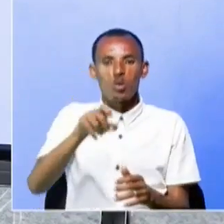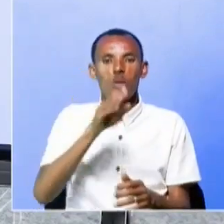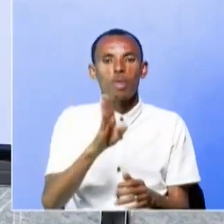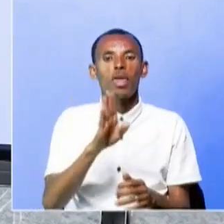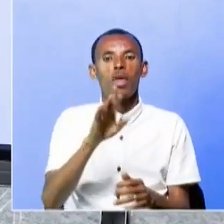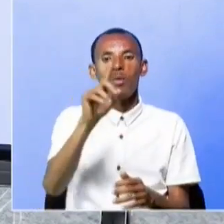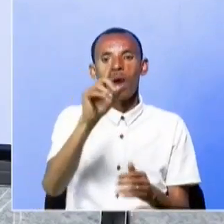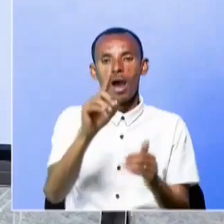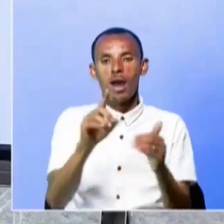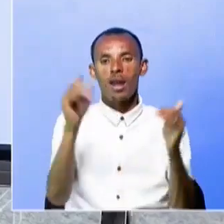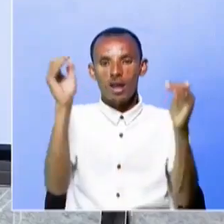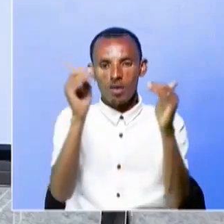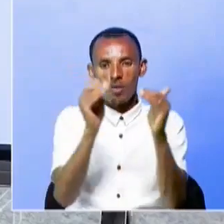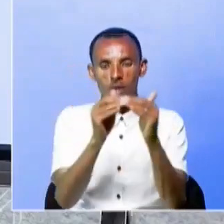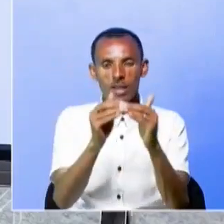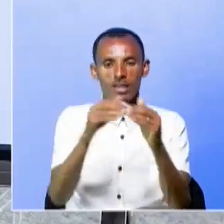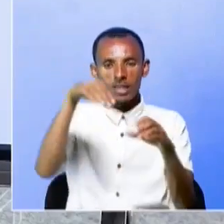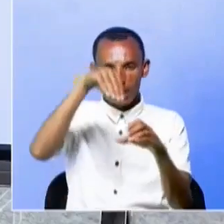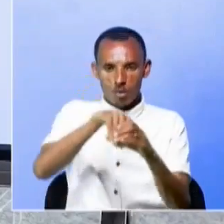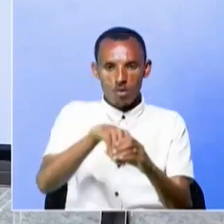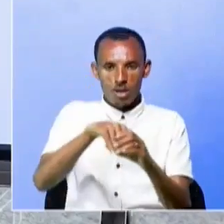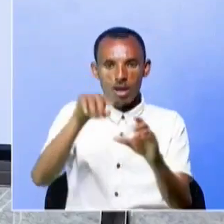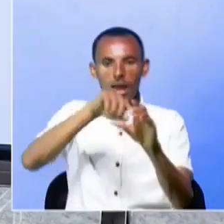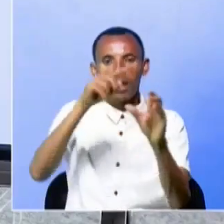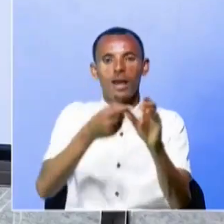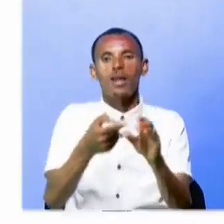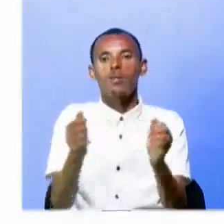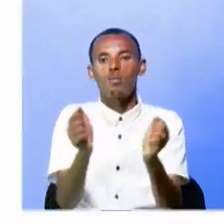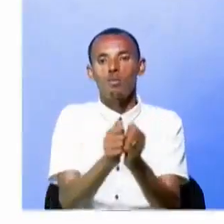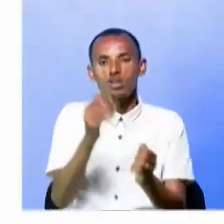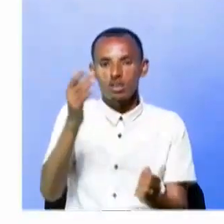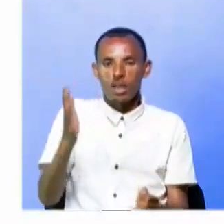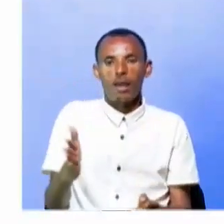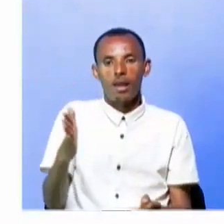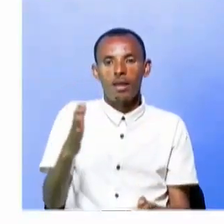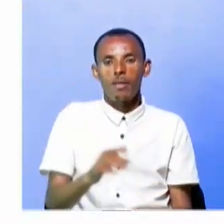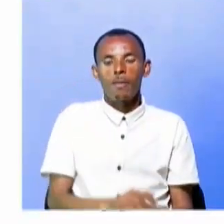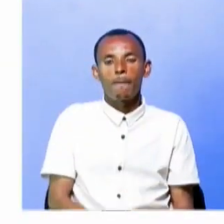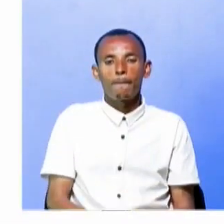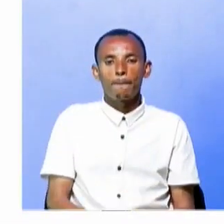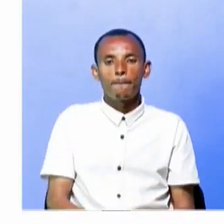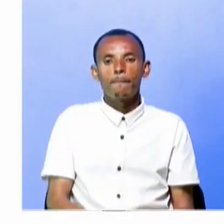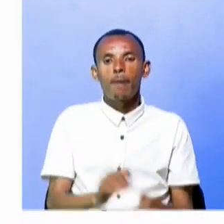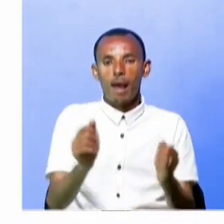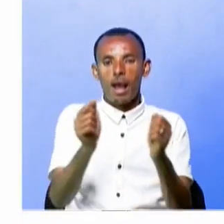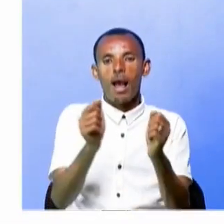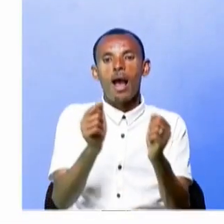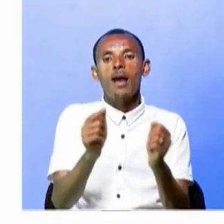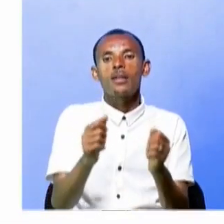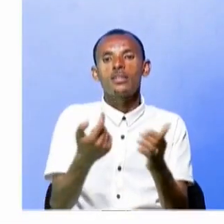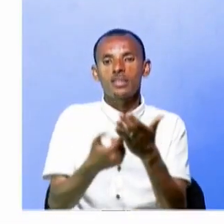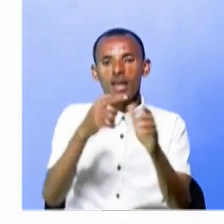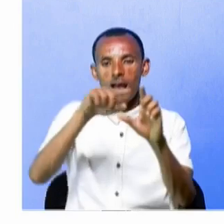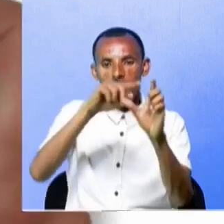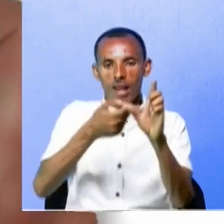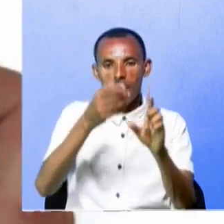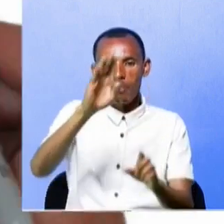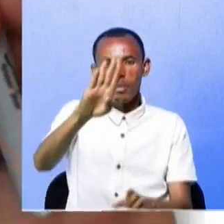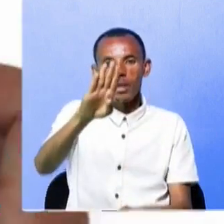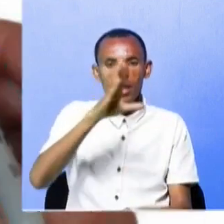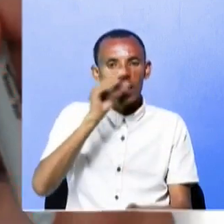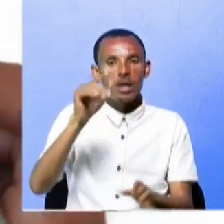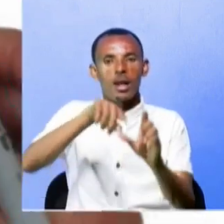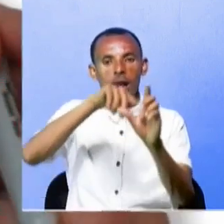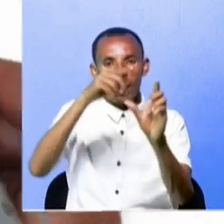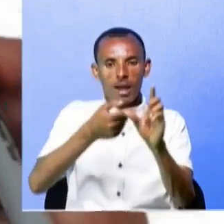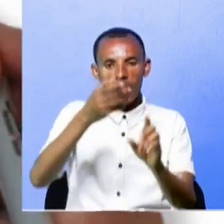one congruent included angle in both triangles, right? So clearly, angle B and angle